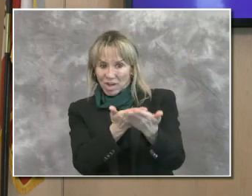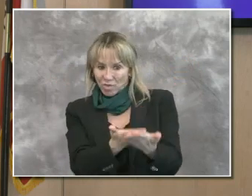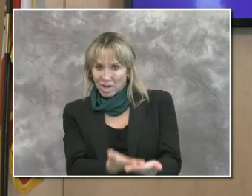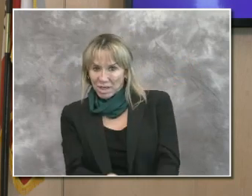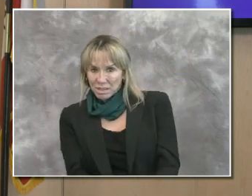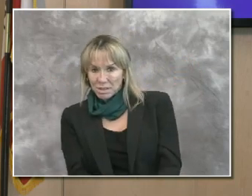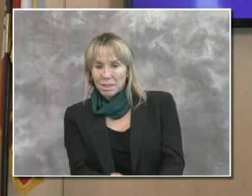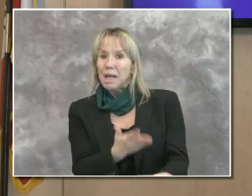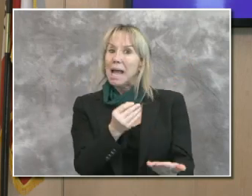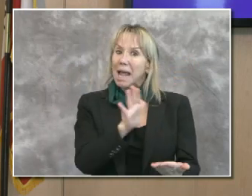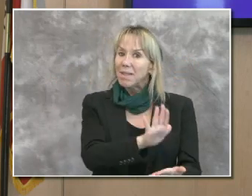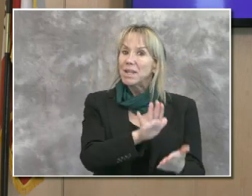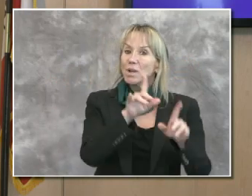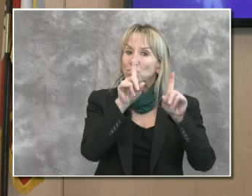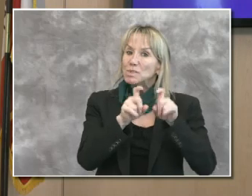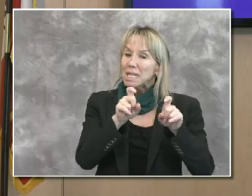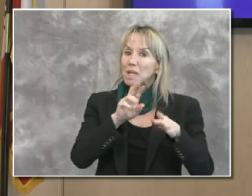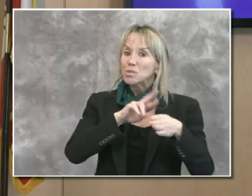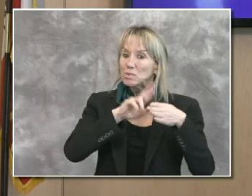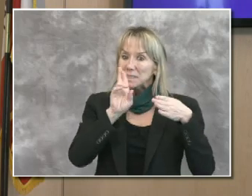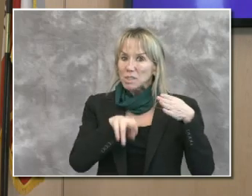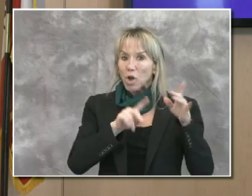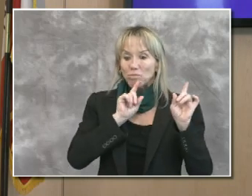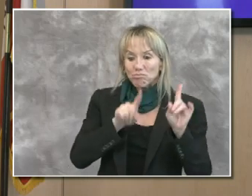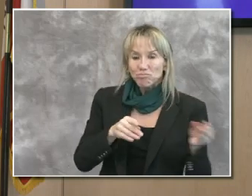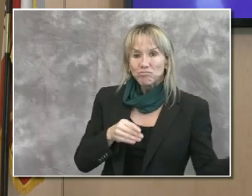and gives test results that are appropriately